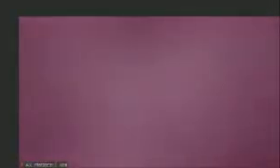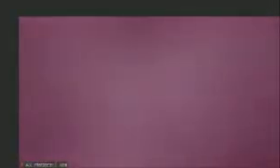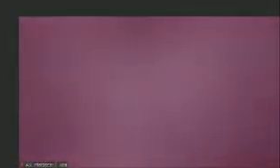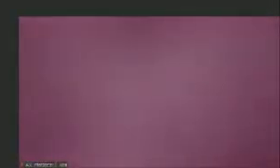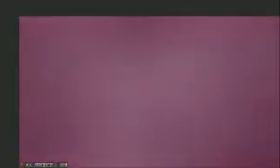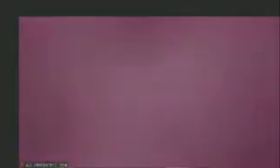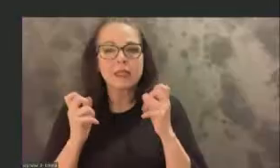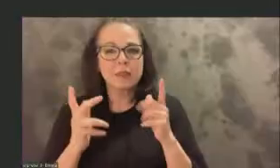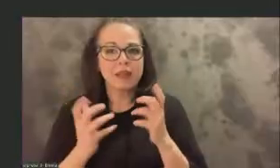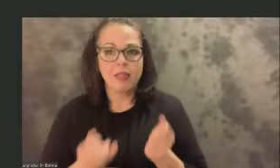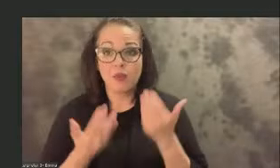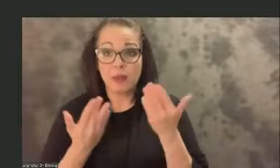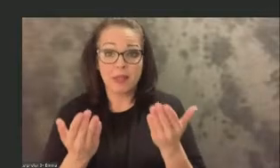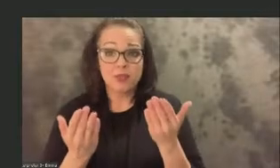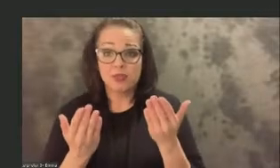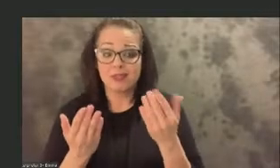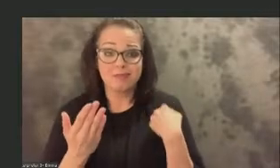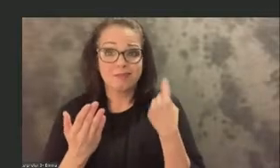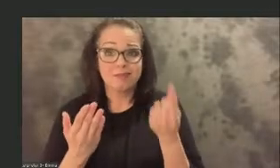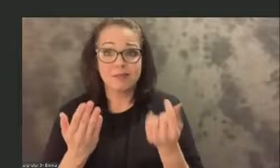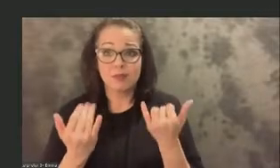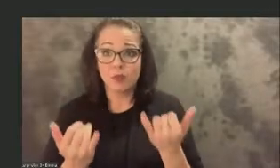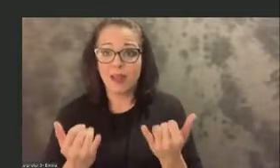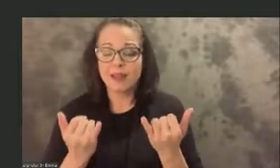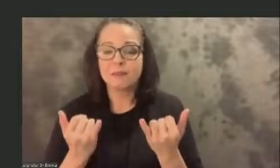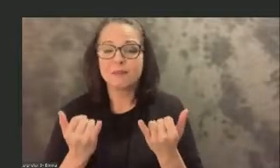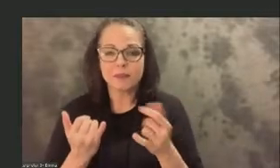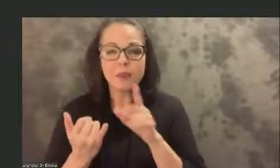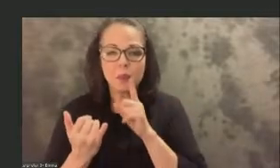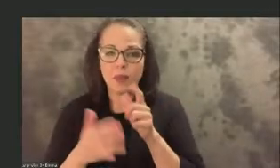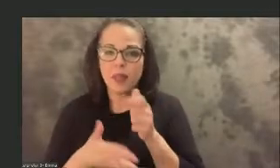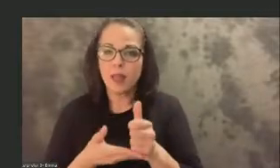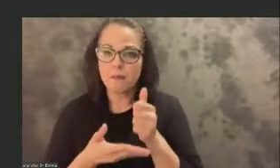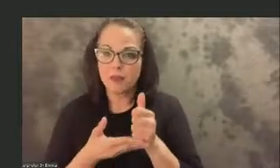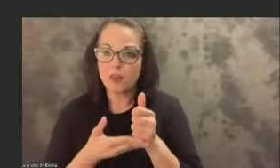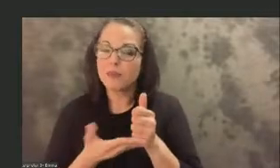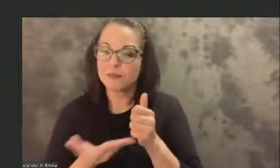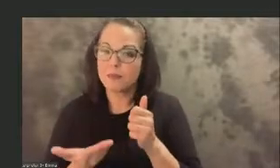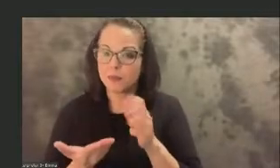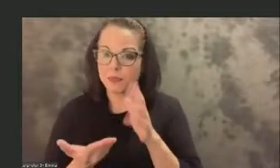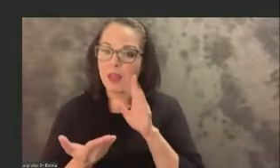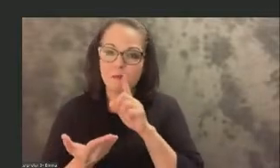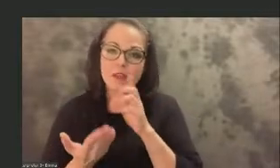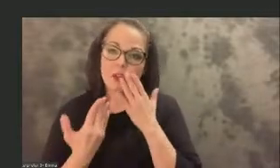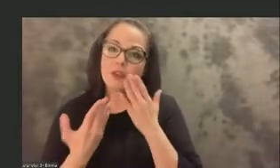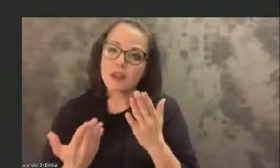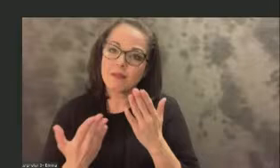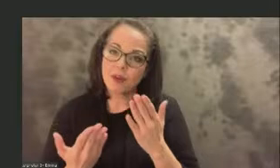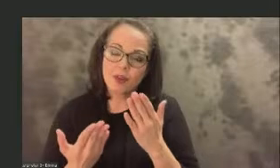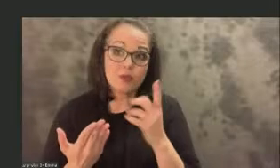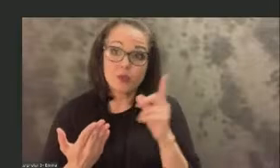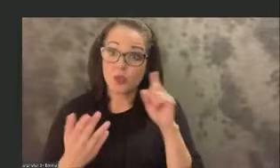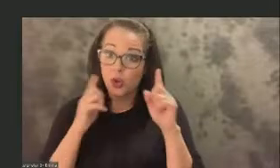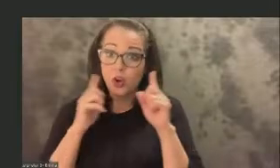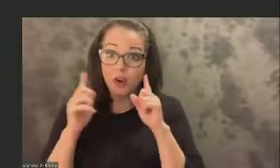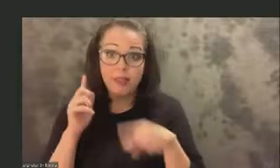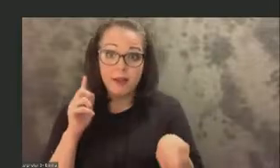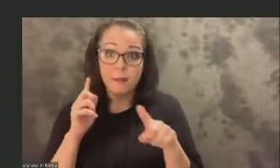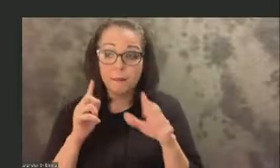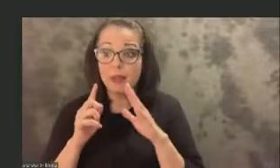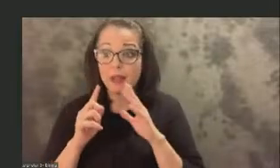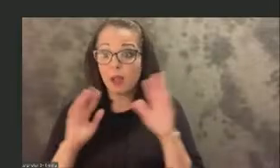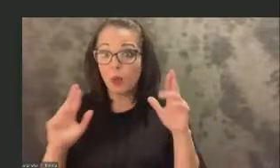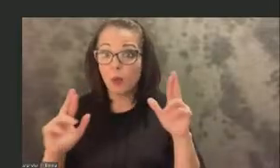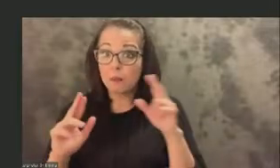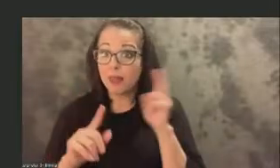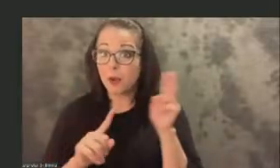of the recommendations that have been made today would be really helpful, and I'm grateful to have heard them, and I hope that they are